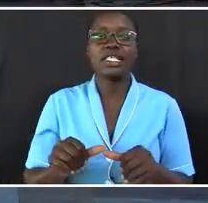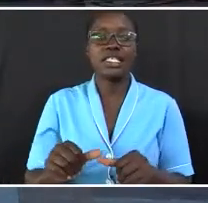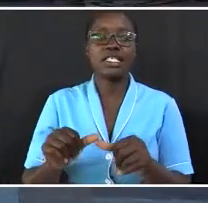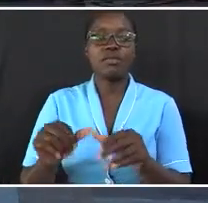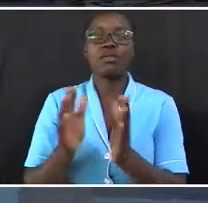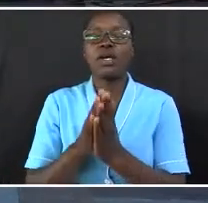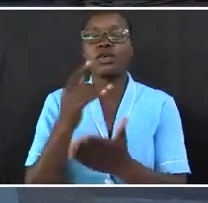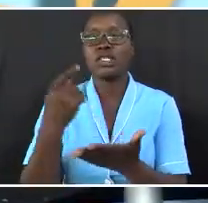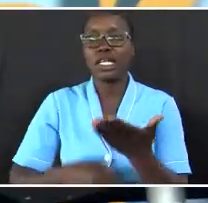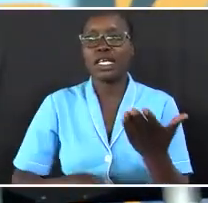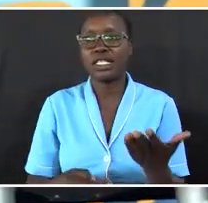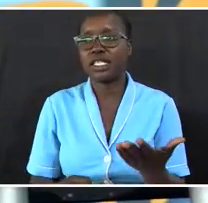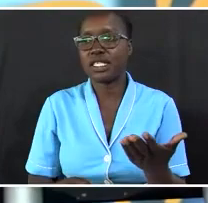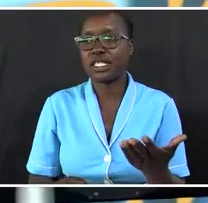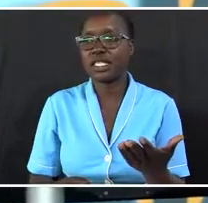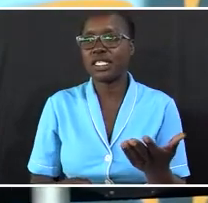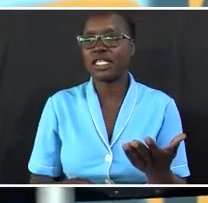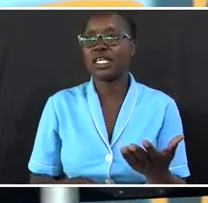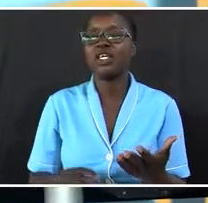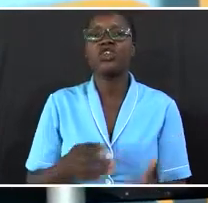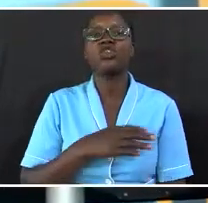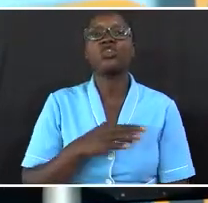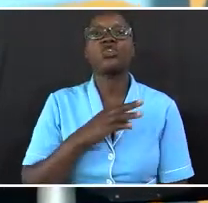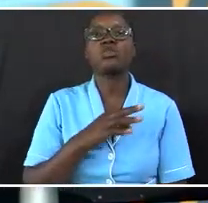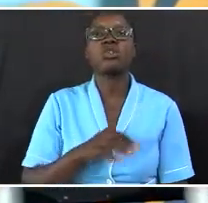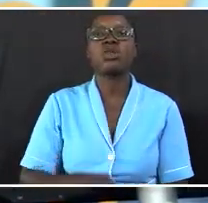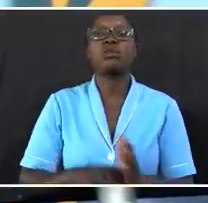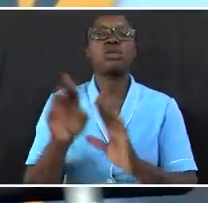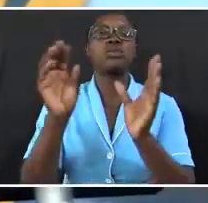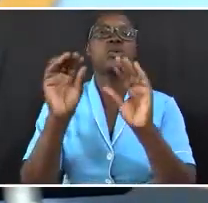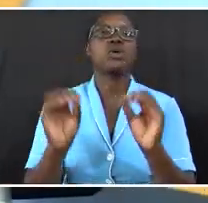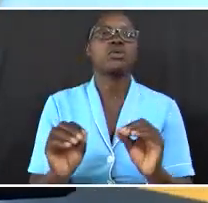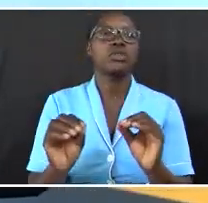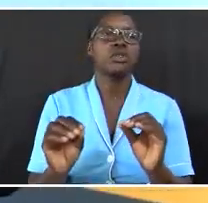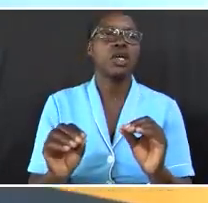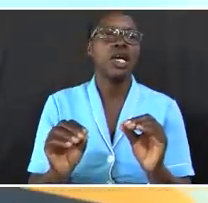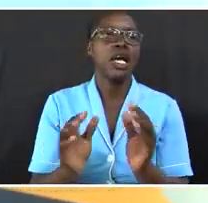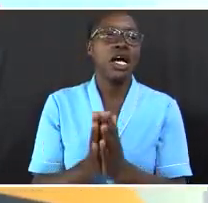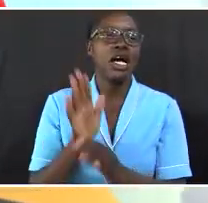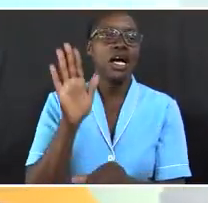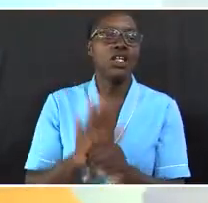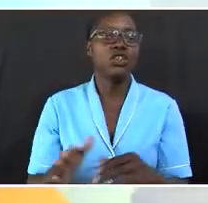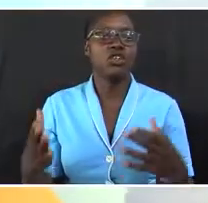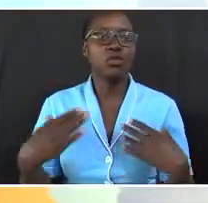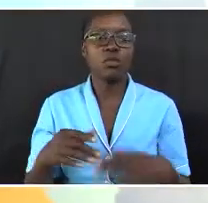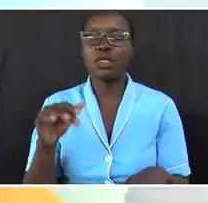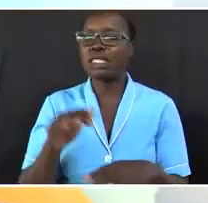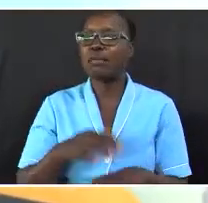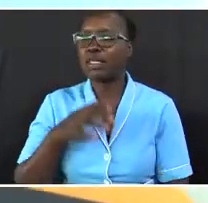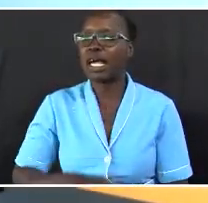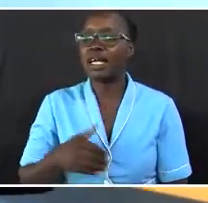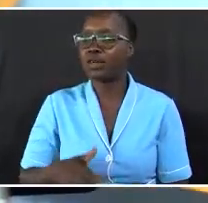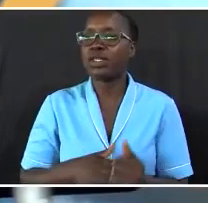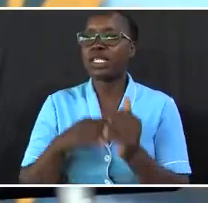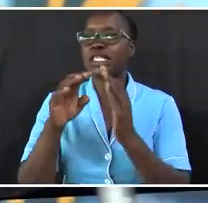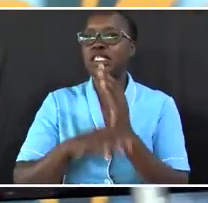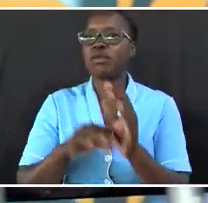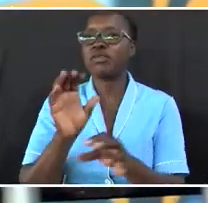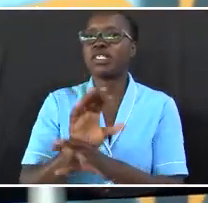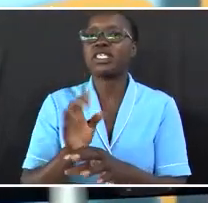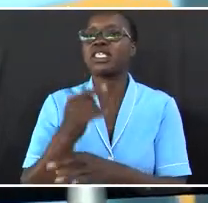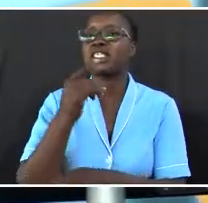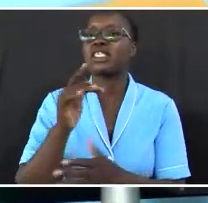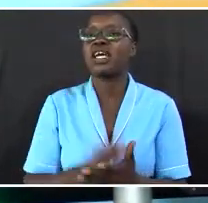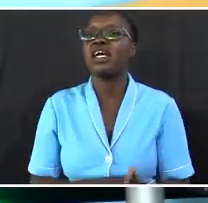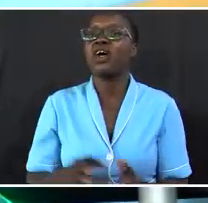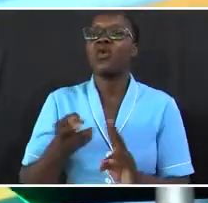your tithes, you are spiritually immature. And that is why a lot of people, when they are angry with the leadership of the church, they say,